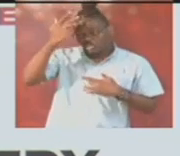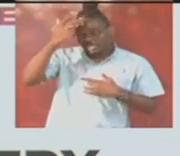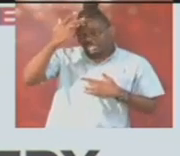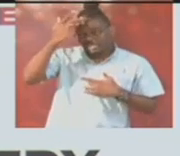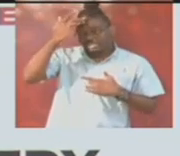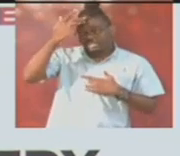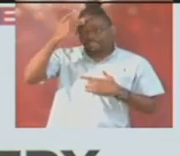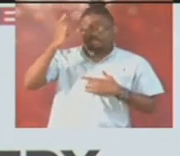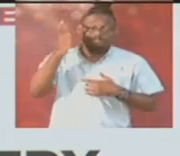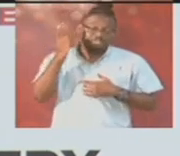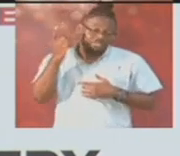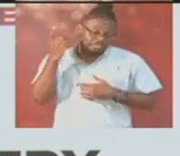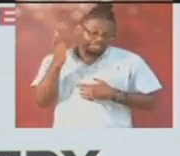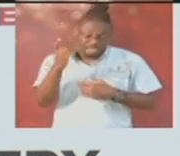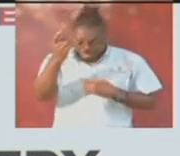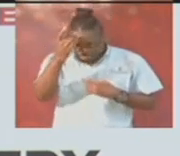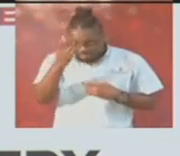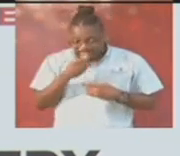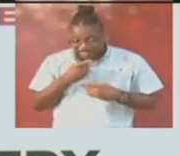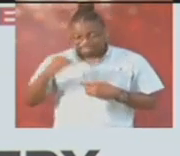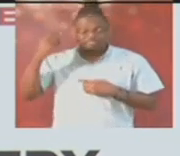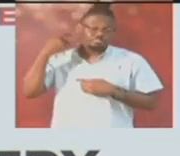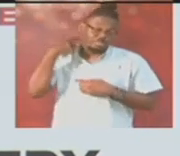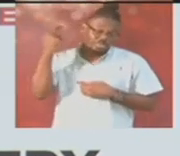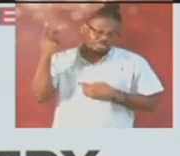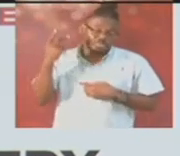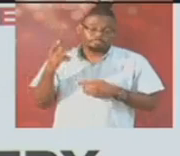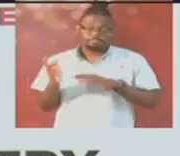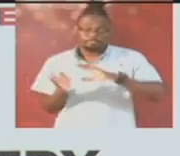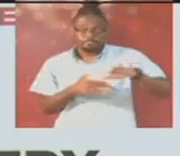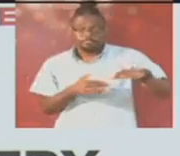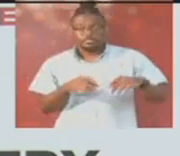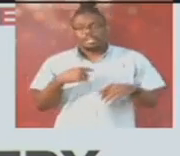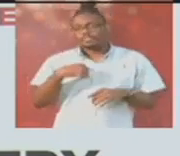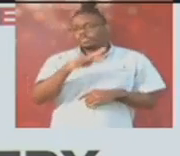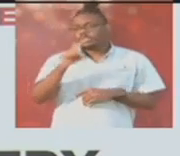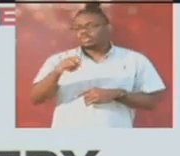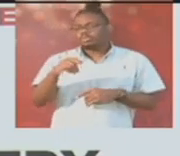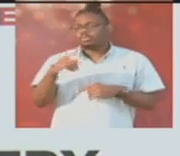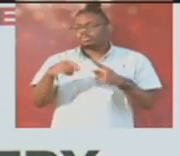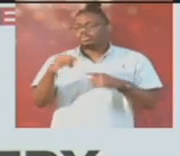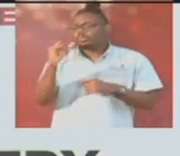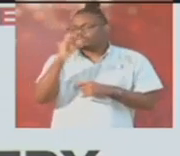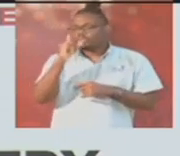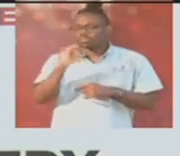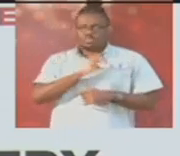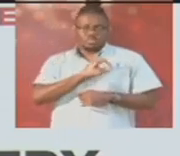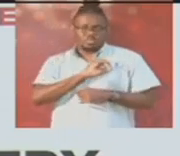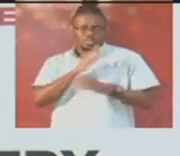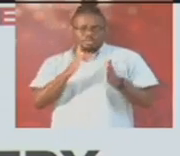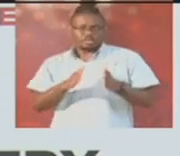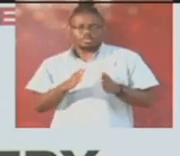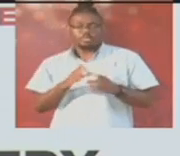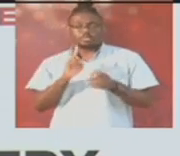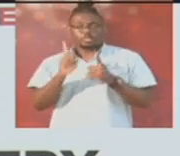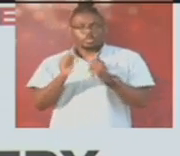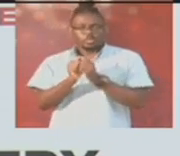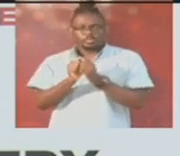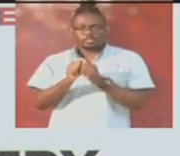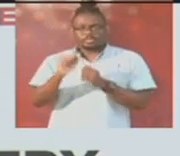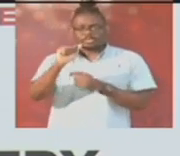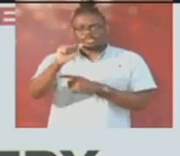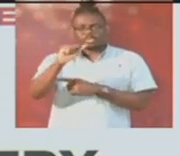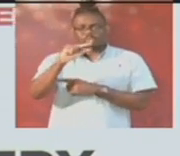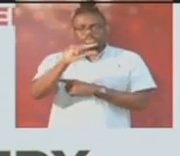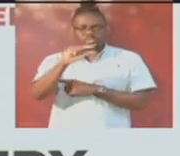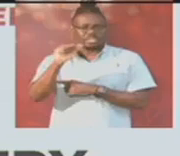Rashad. On the question of the bar owners and their proposals, I spoke with the AG up to last night. He